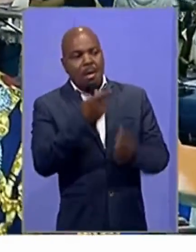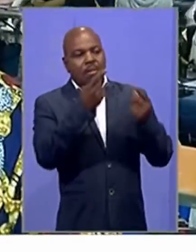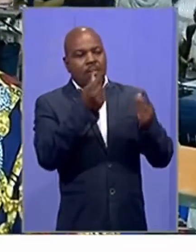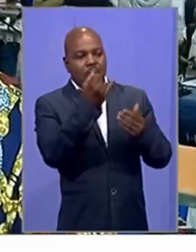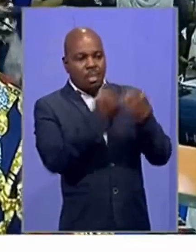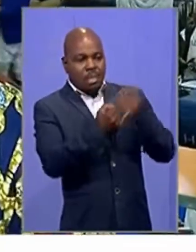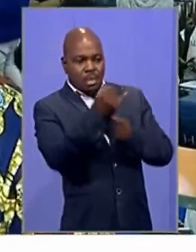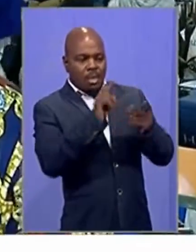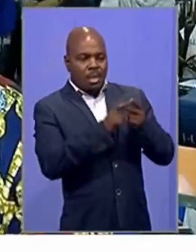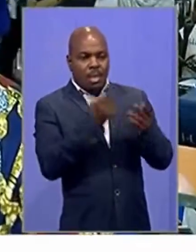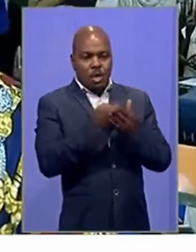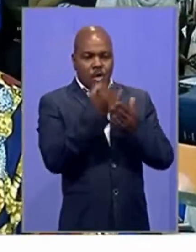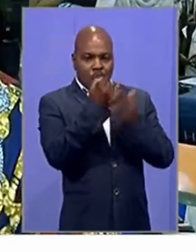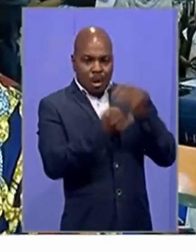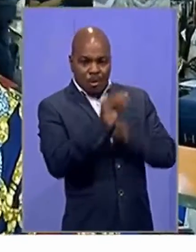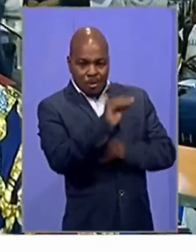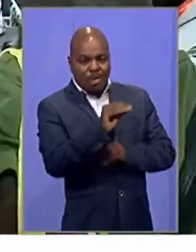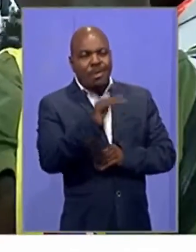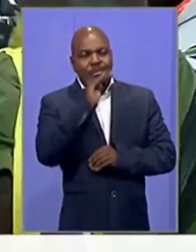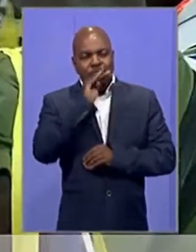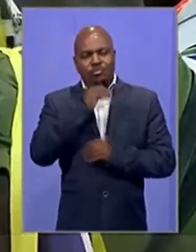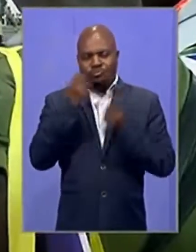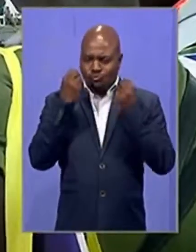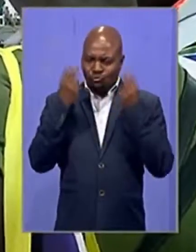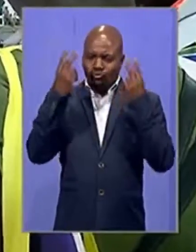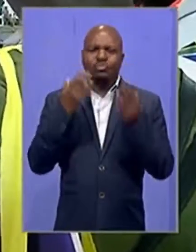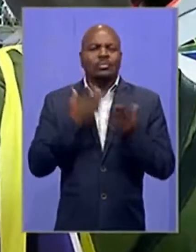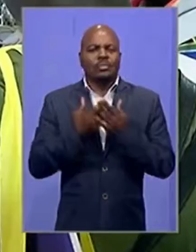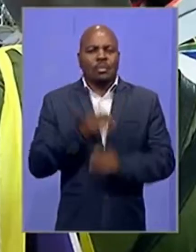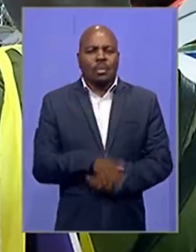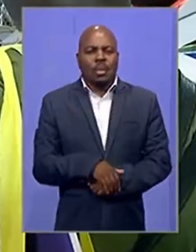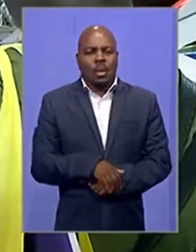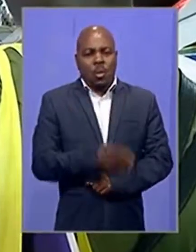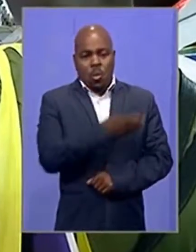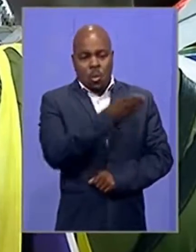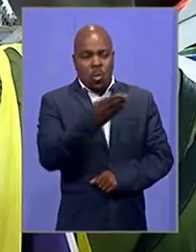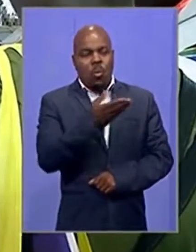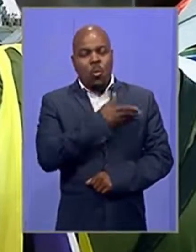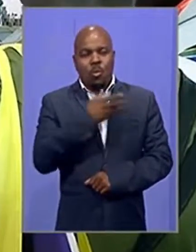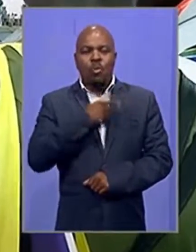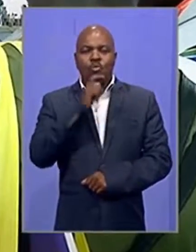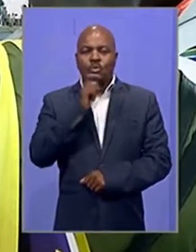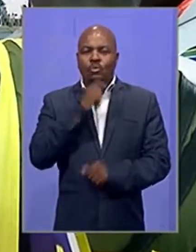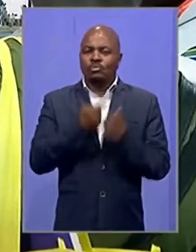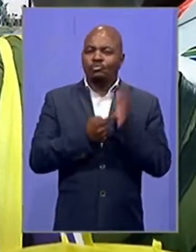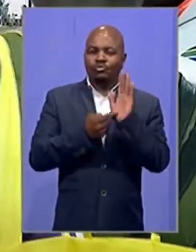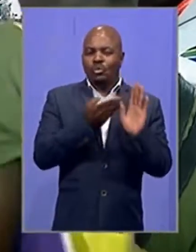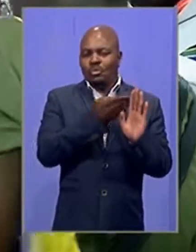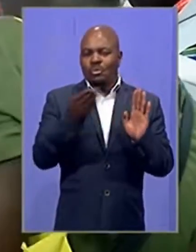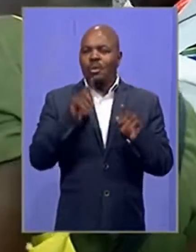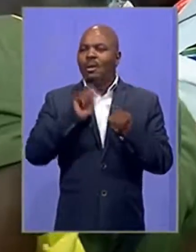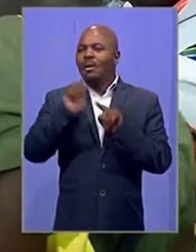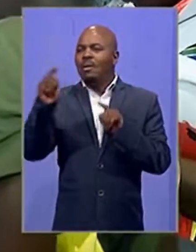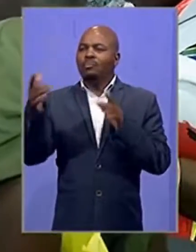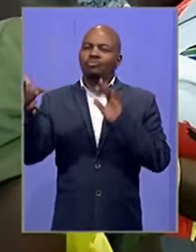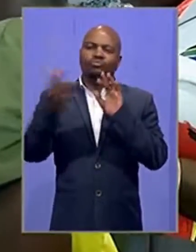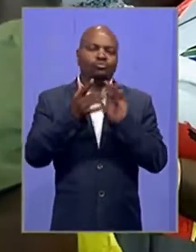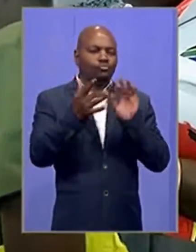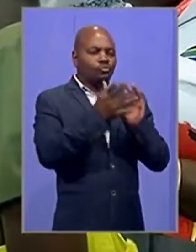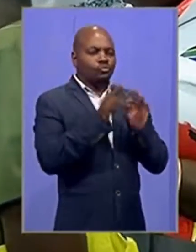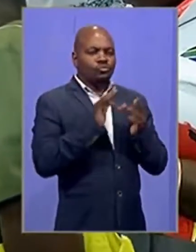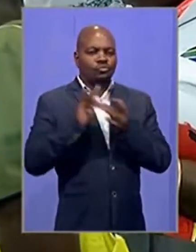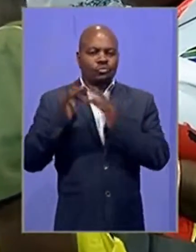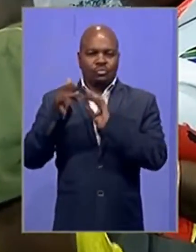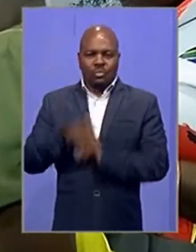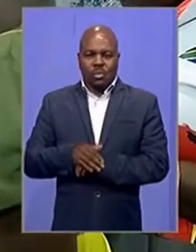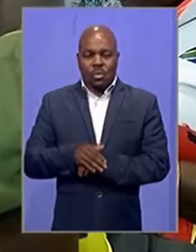economically independent, they will have a voice. Basadi bano ba dirisitse tšhono ya Expo go ikgokaganya le ba bangwe. Naga e gopotswa